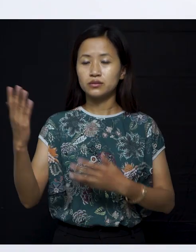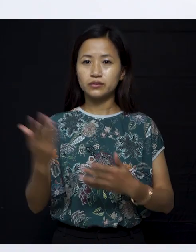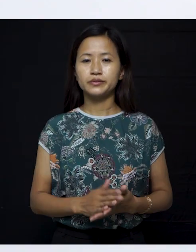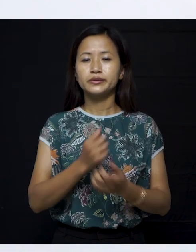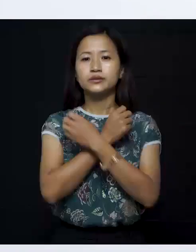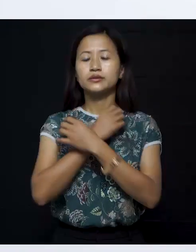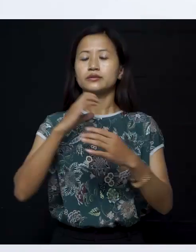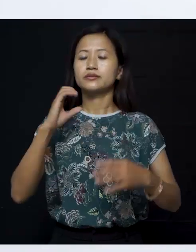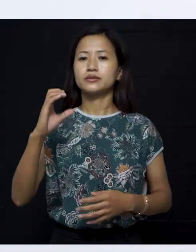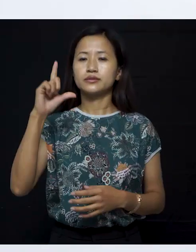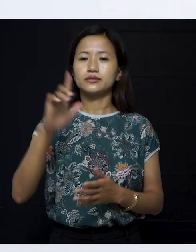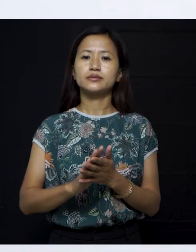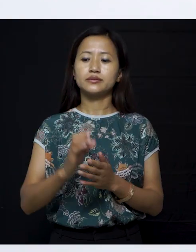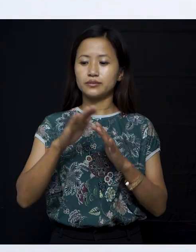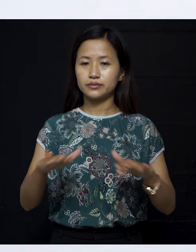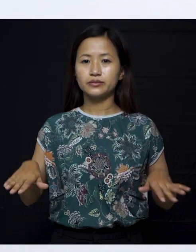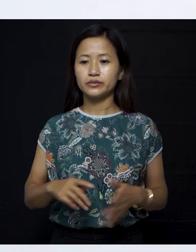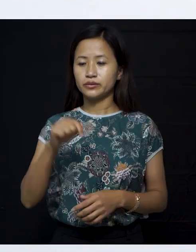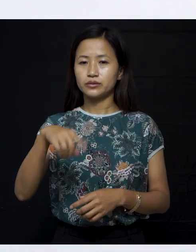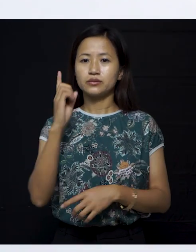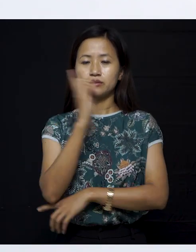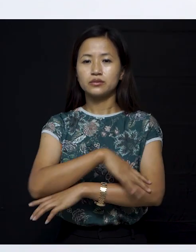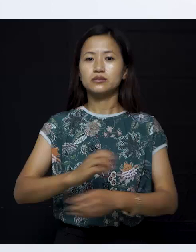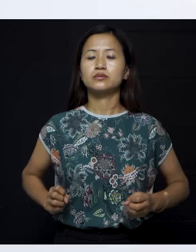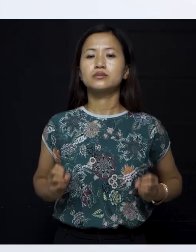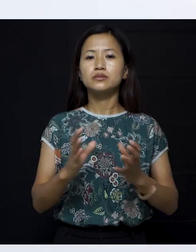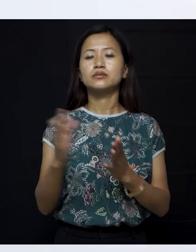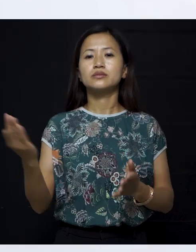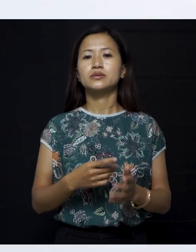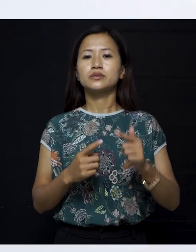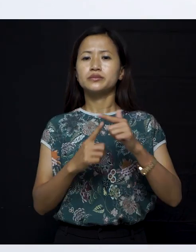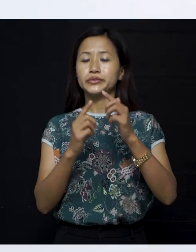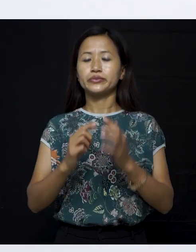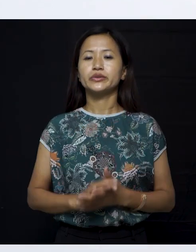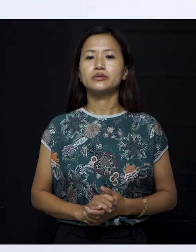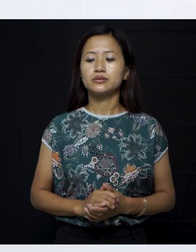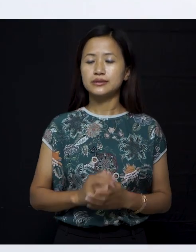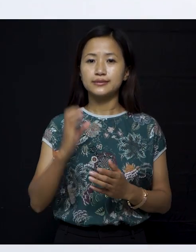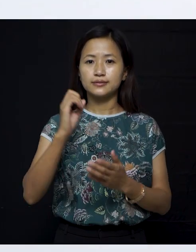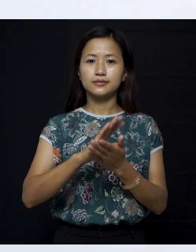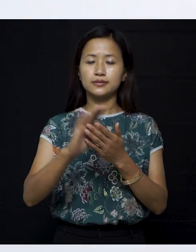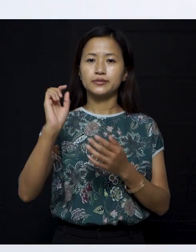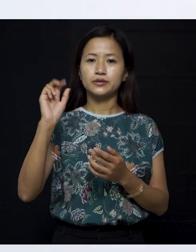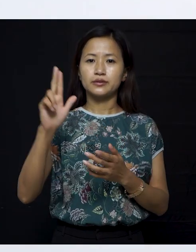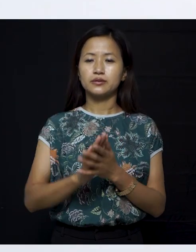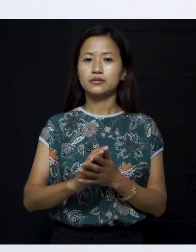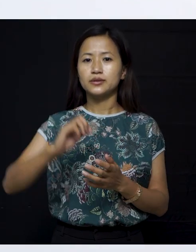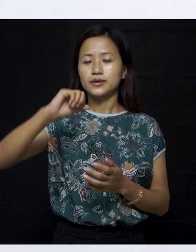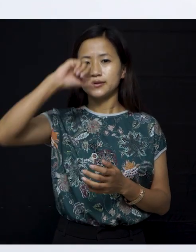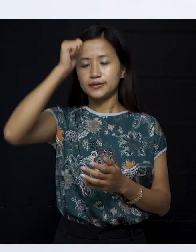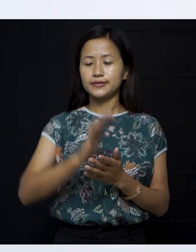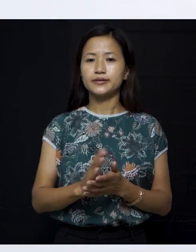Welcome dear class 8 students. Today we are going to start with a new topic, that is chapter 8, India